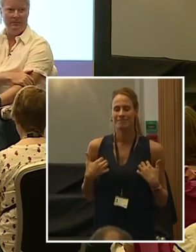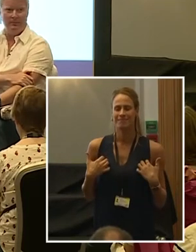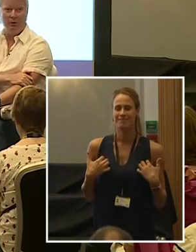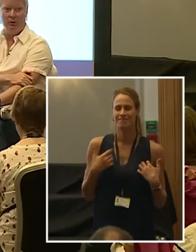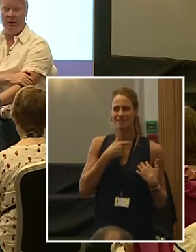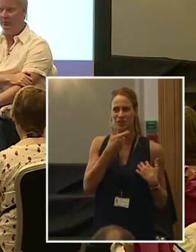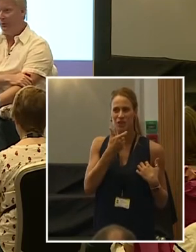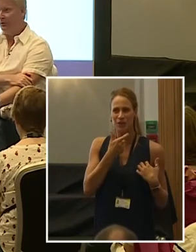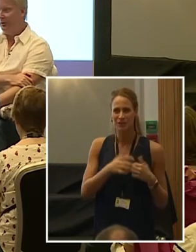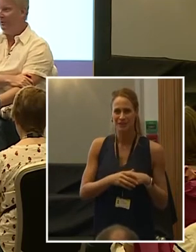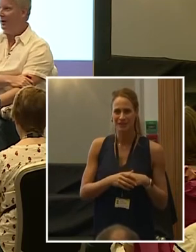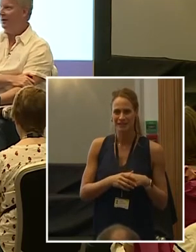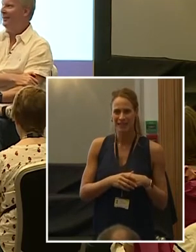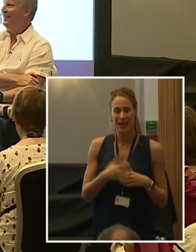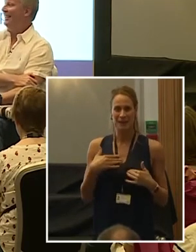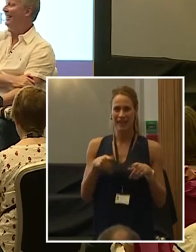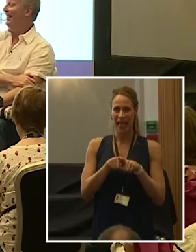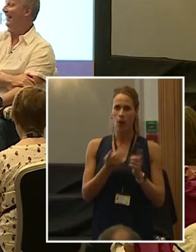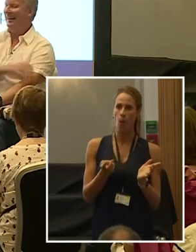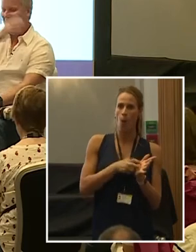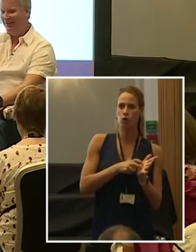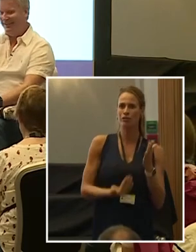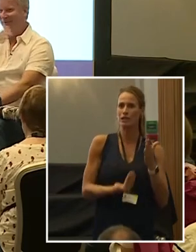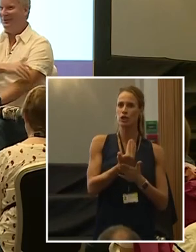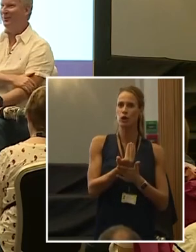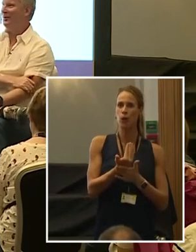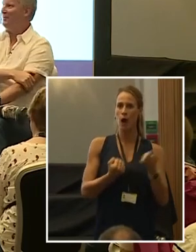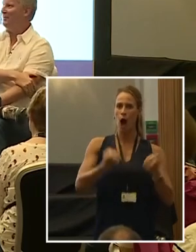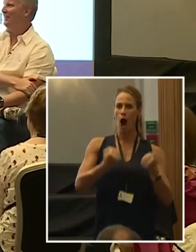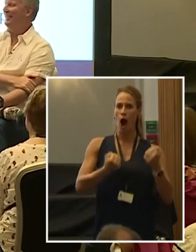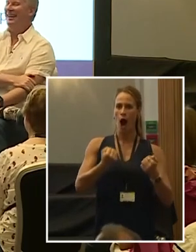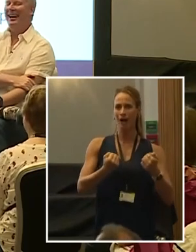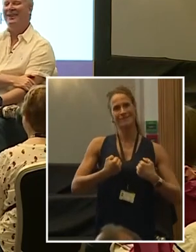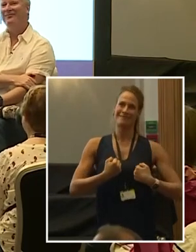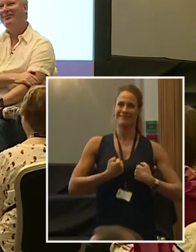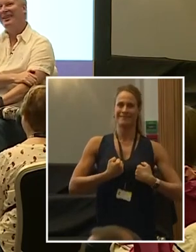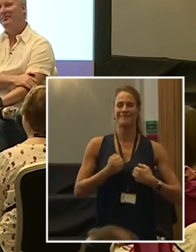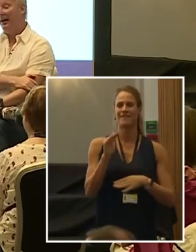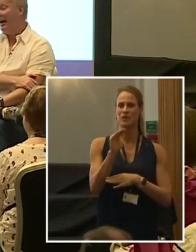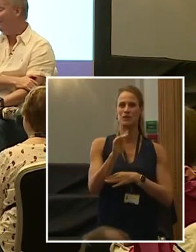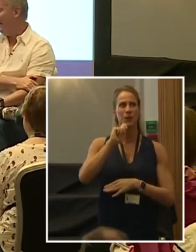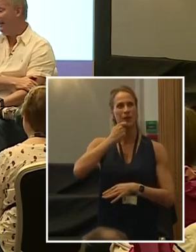I was ordering a new car, thinking that it would solve all our problems.